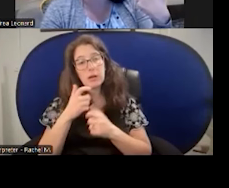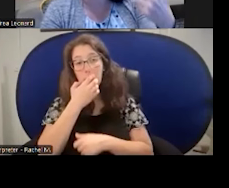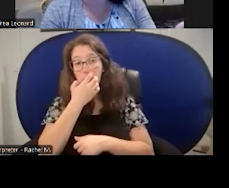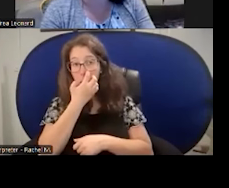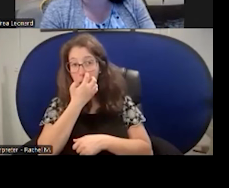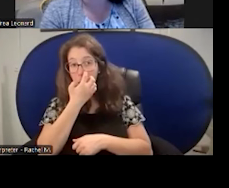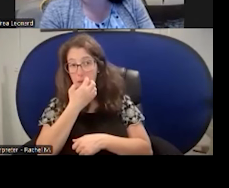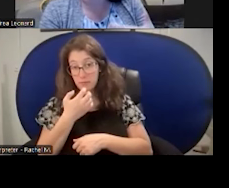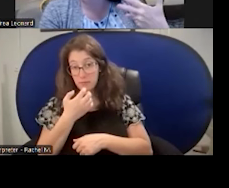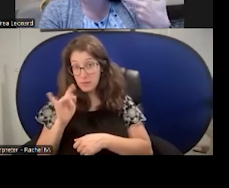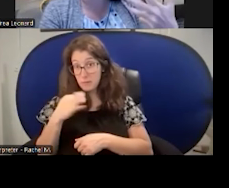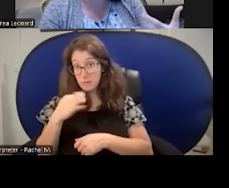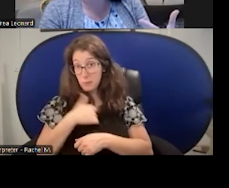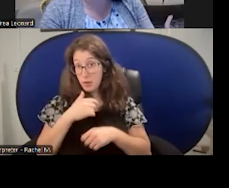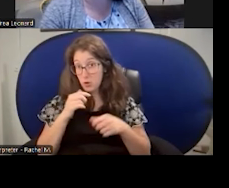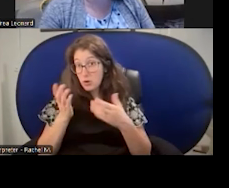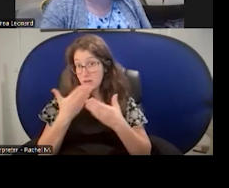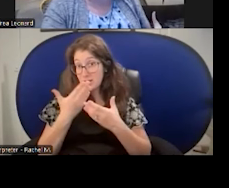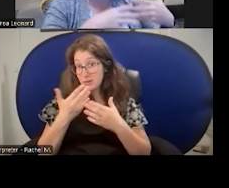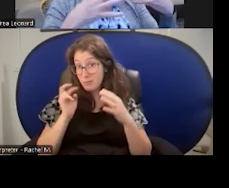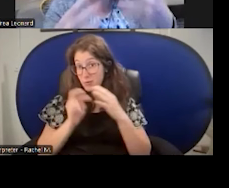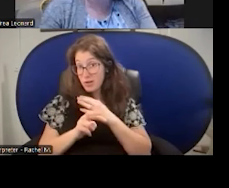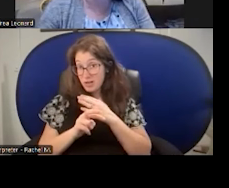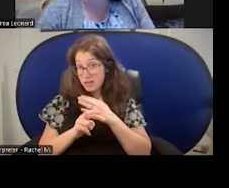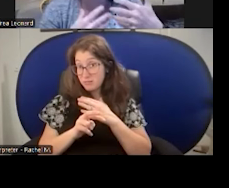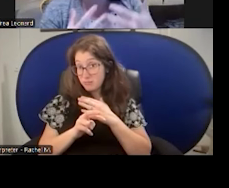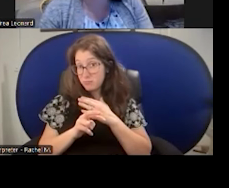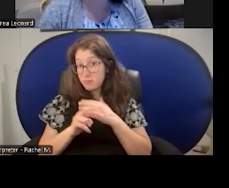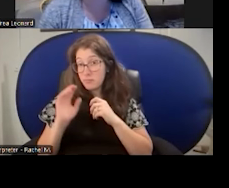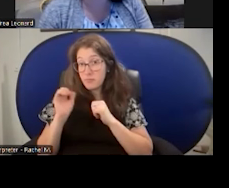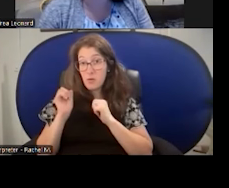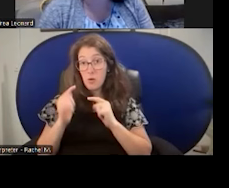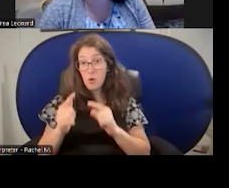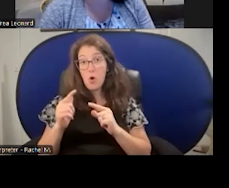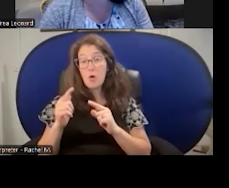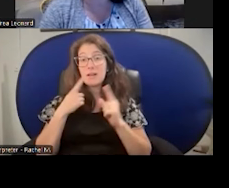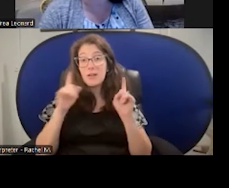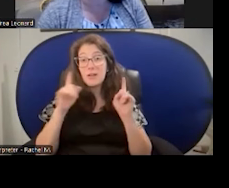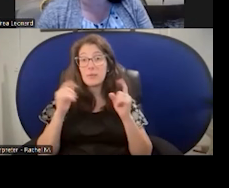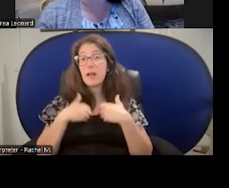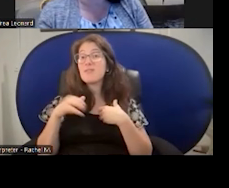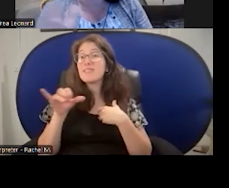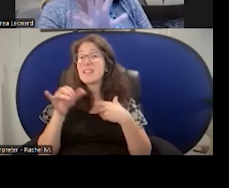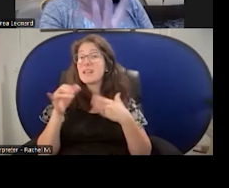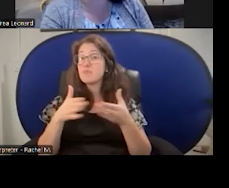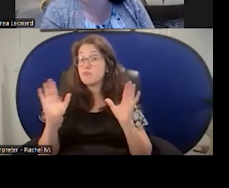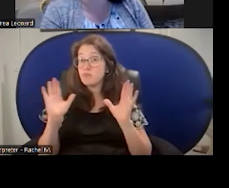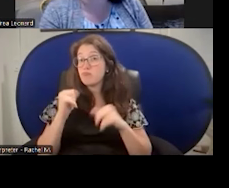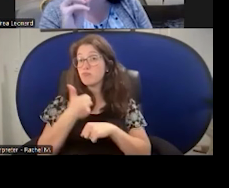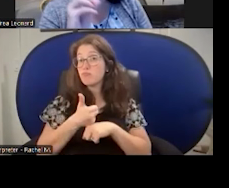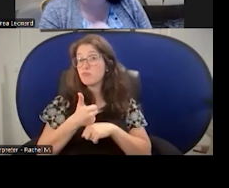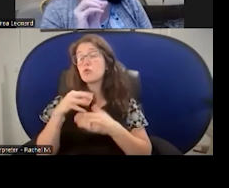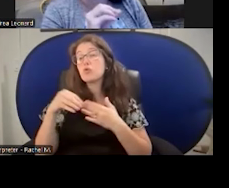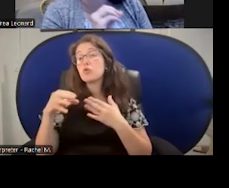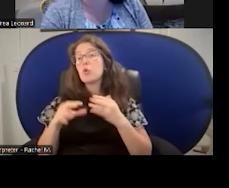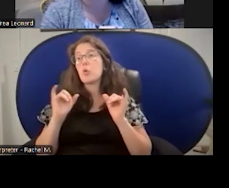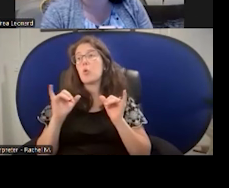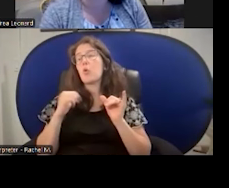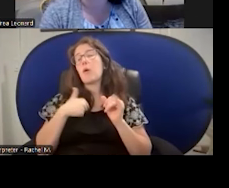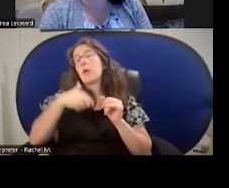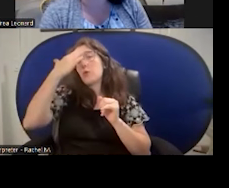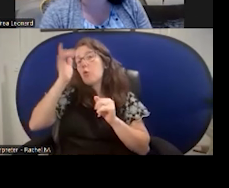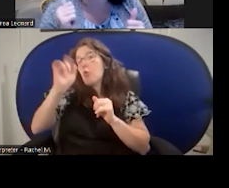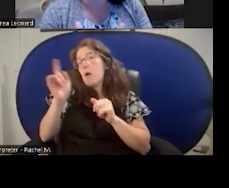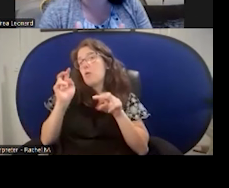we're predictable, if all of the announcements are going to have the same generalized format, then students kind of know where to look in your announcement to get the most